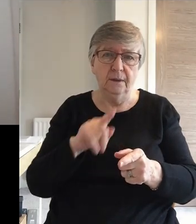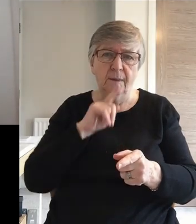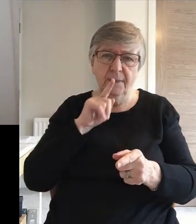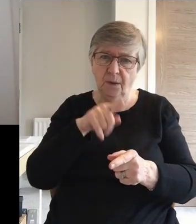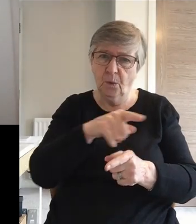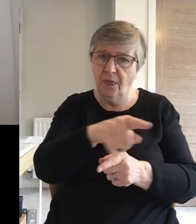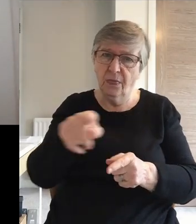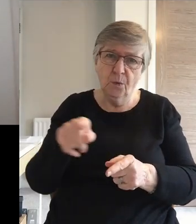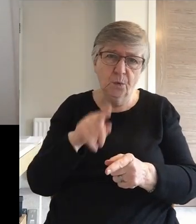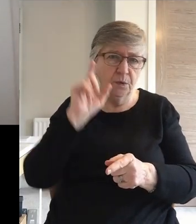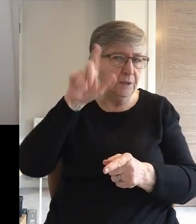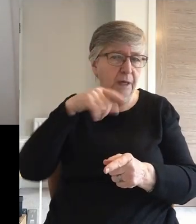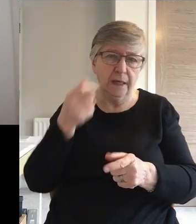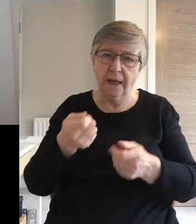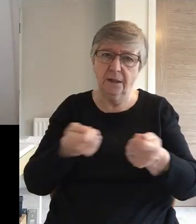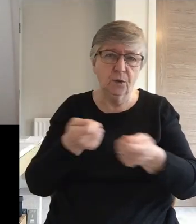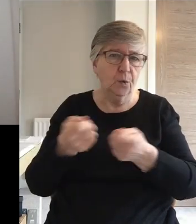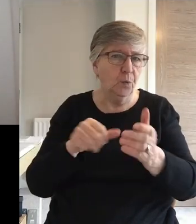cope.